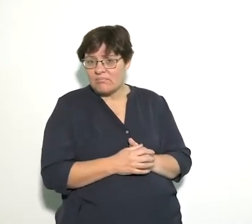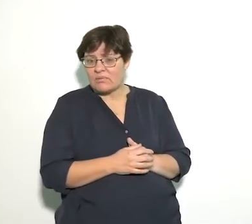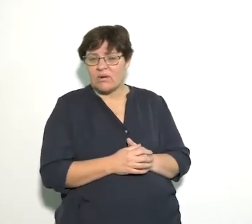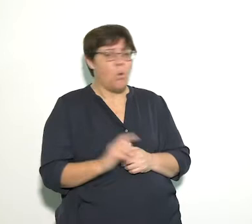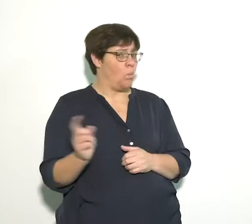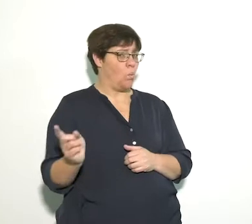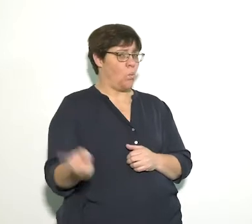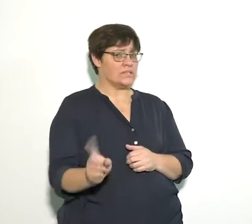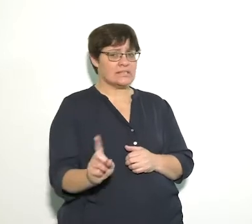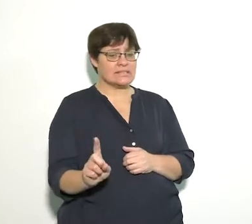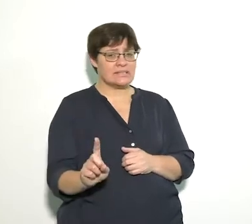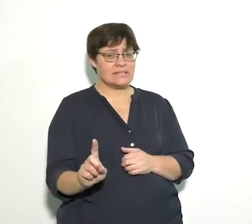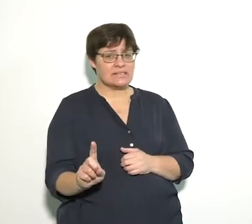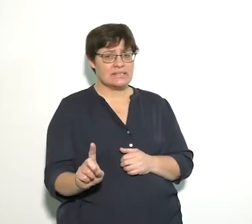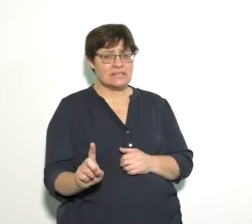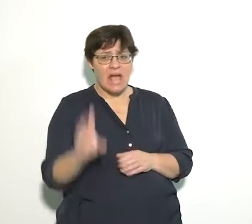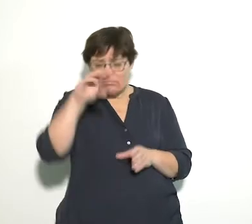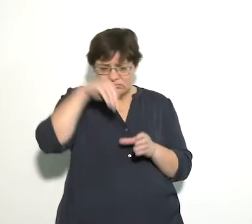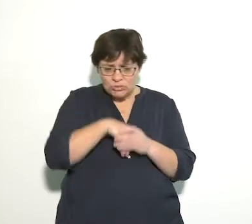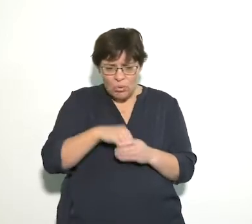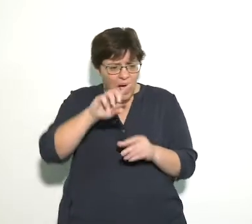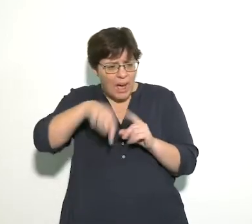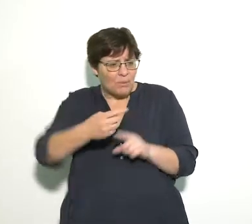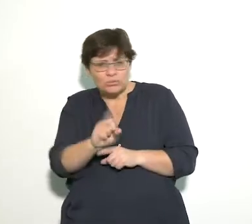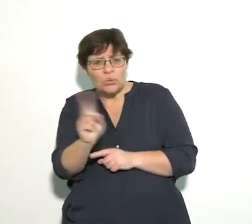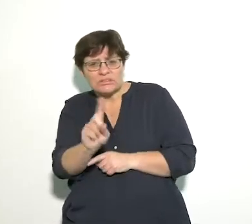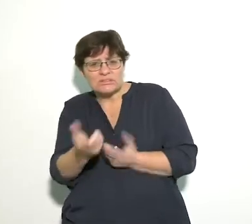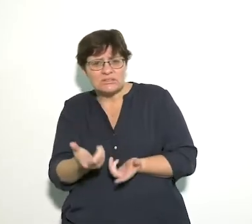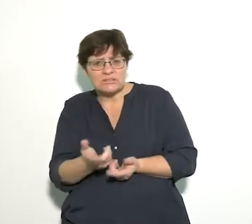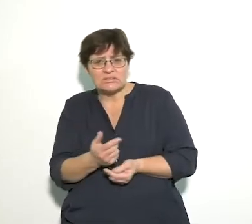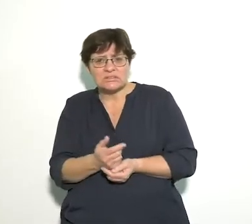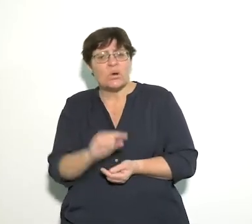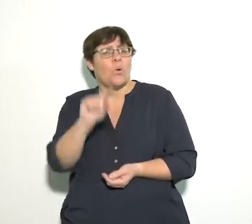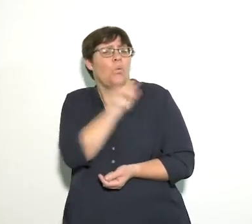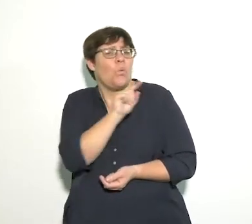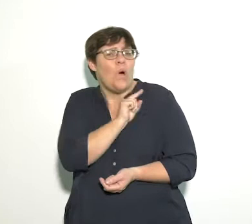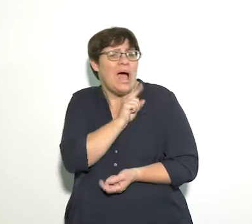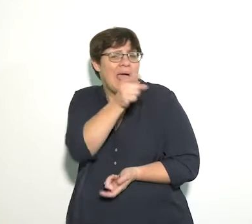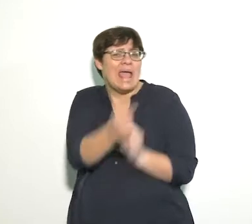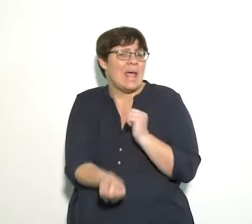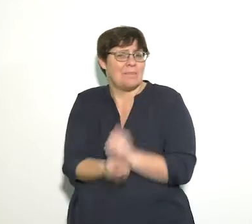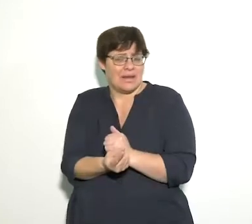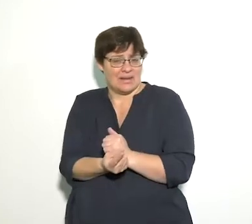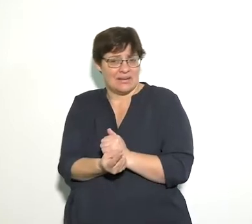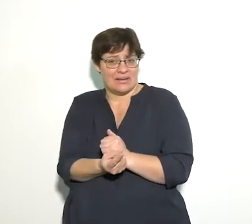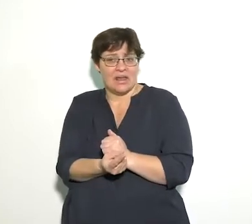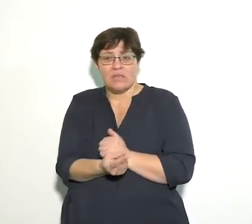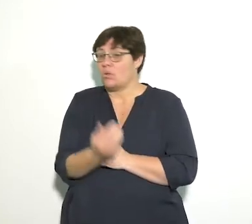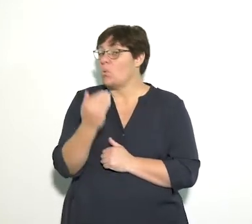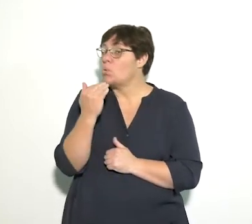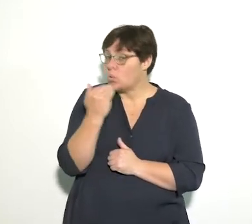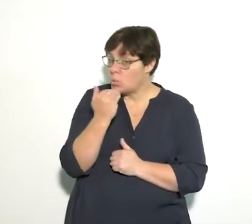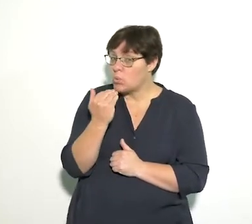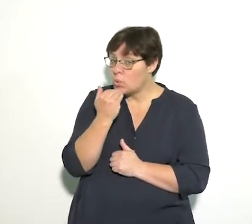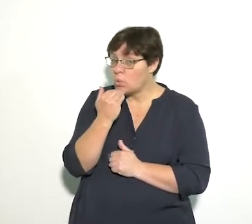across? What? What does the story involve? Why? Why did it happen that way? And then